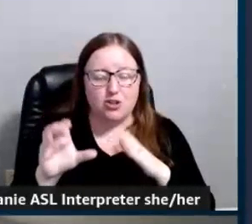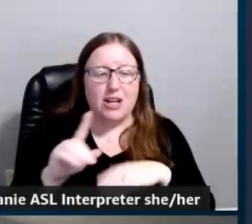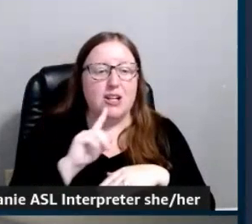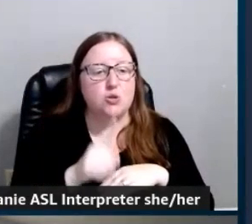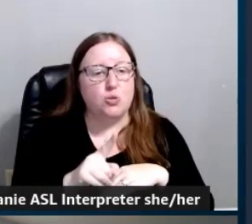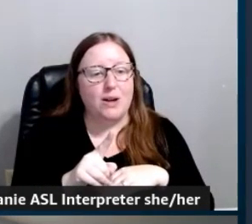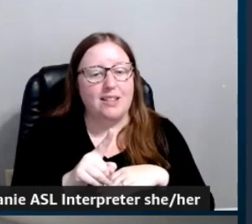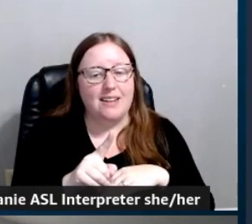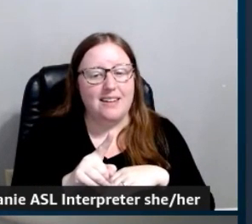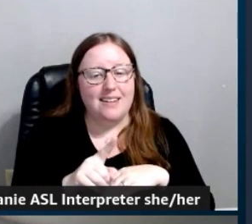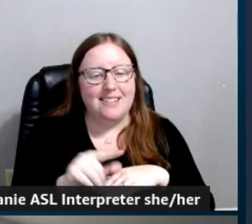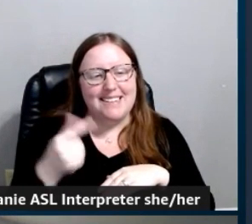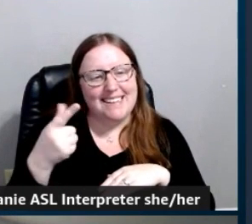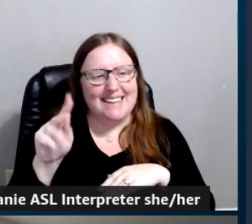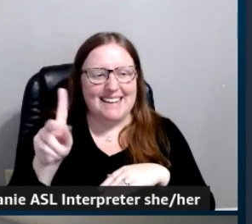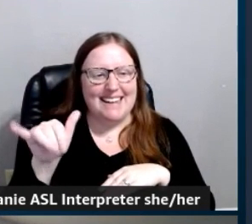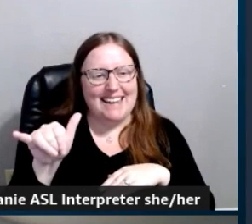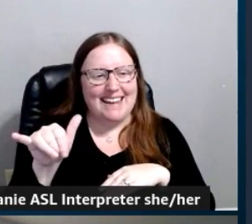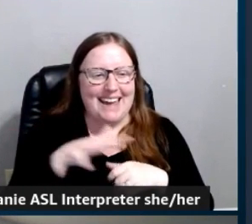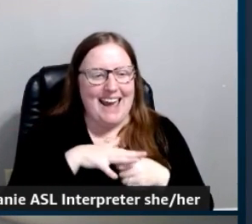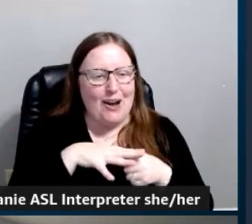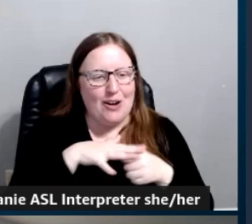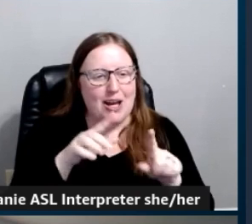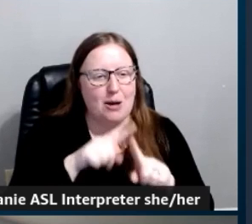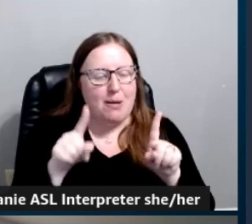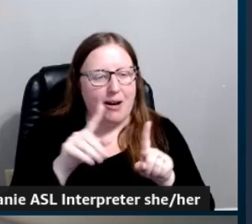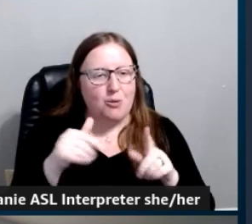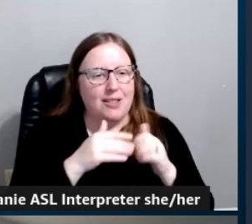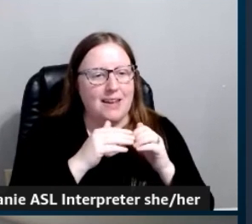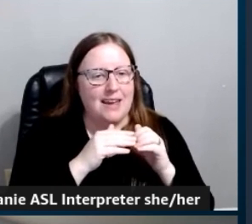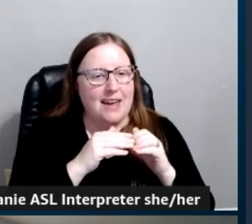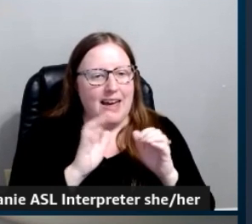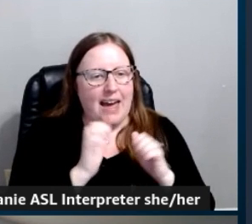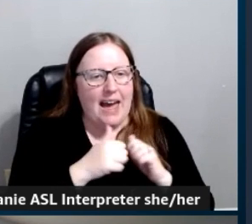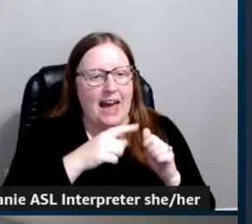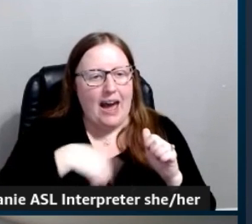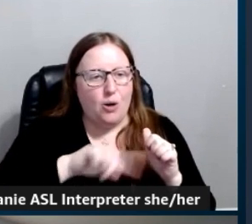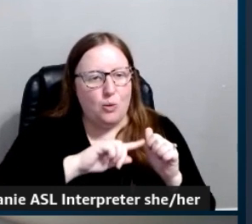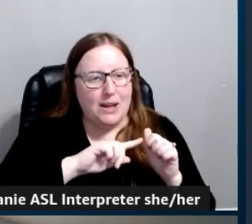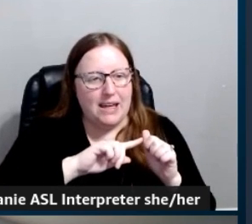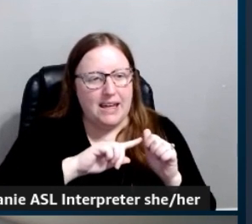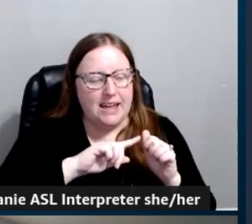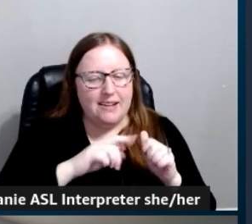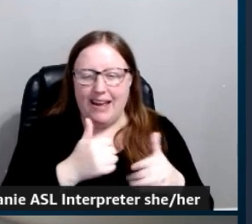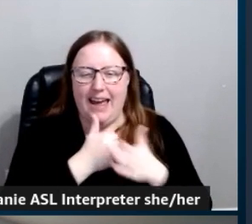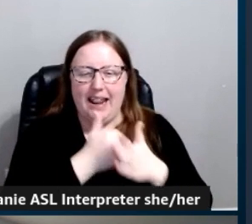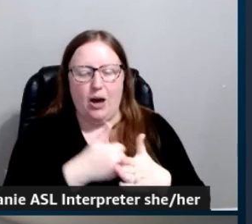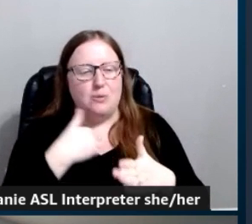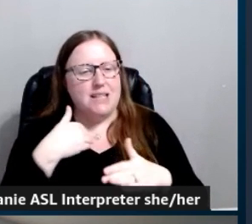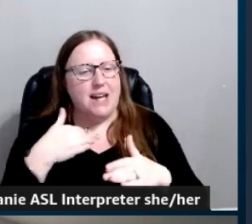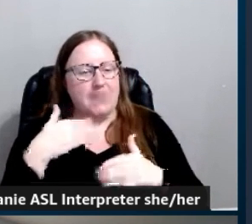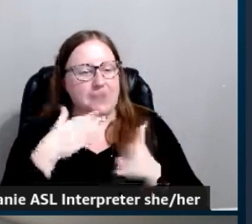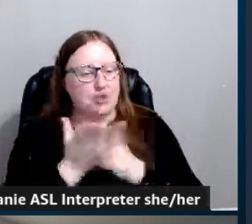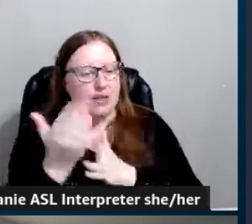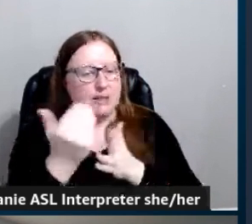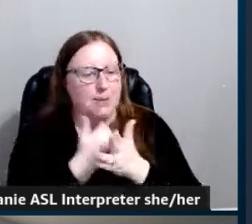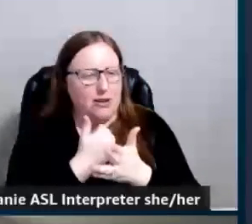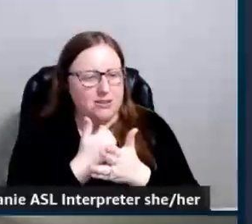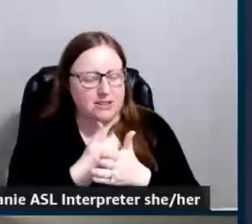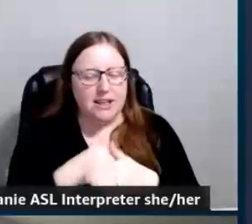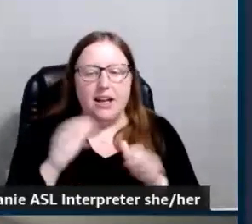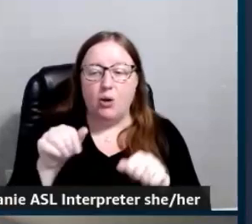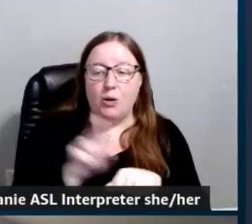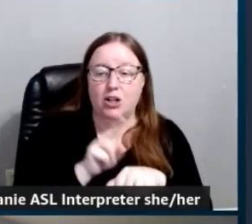fairly like geekier area, but also the kind of combination how it helps create a certain level of transparency, and we can